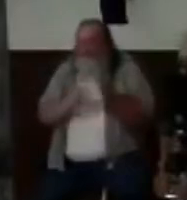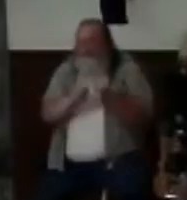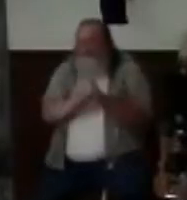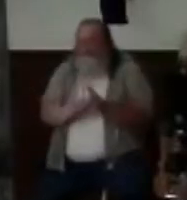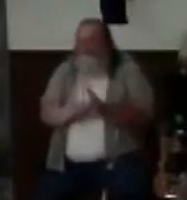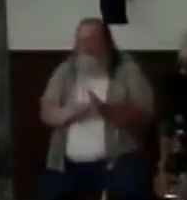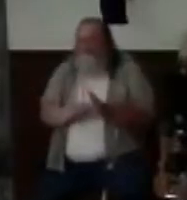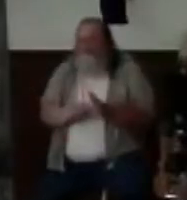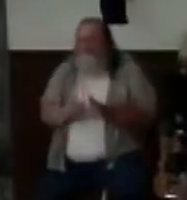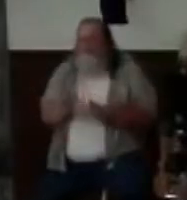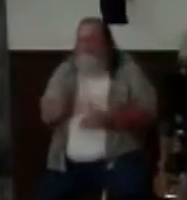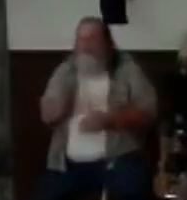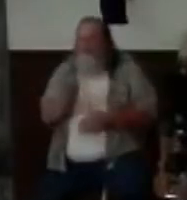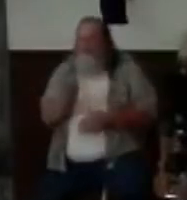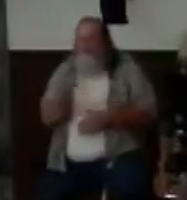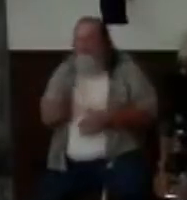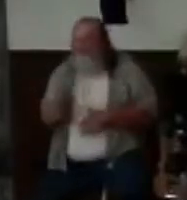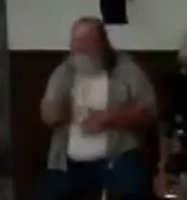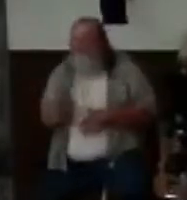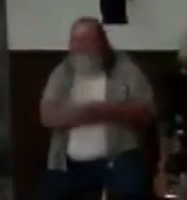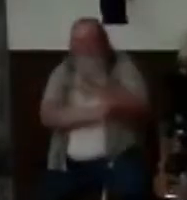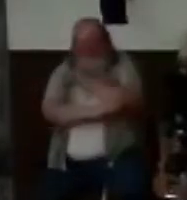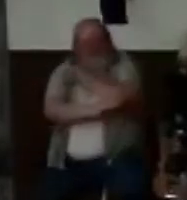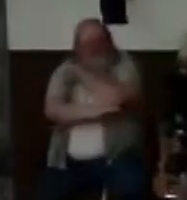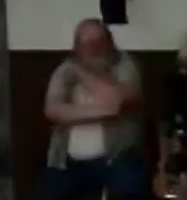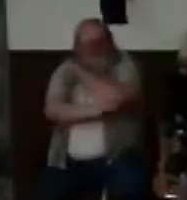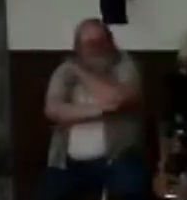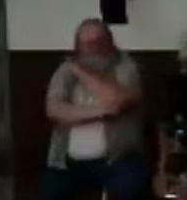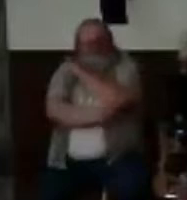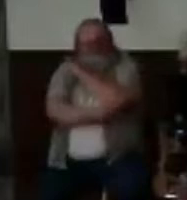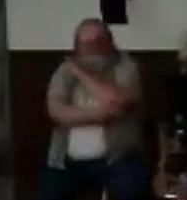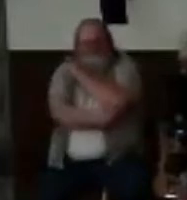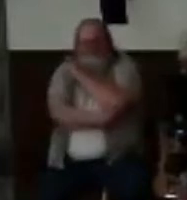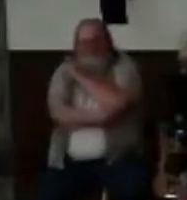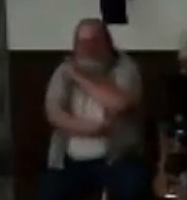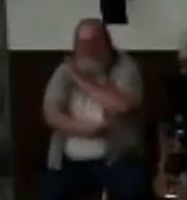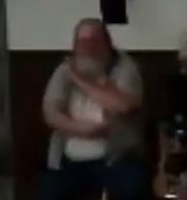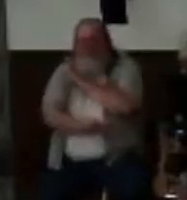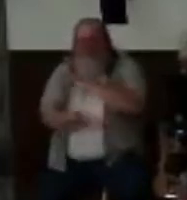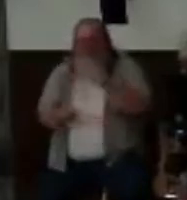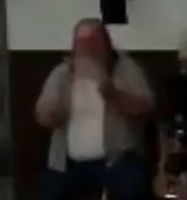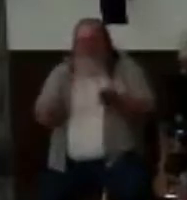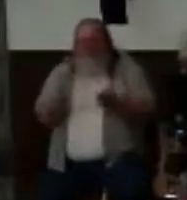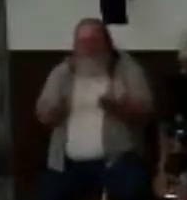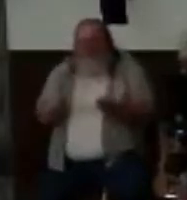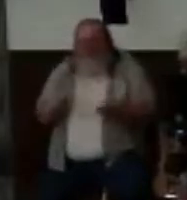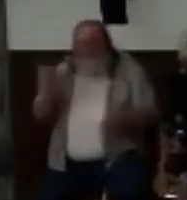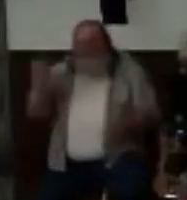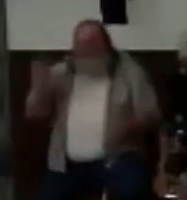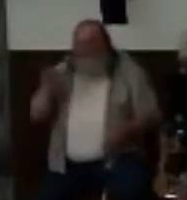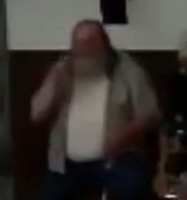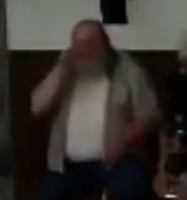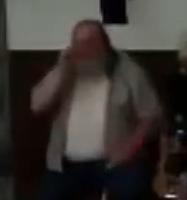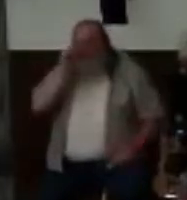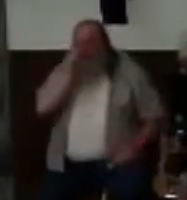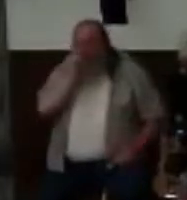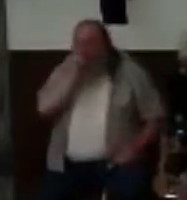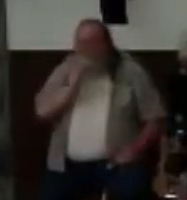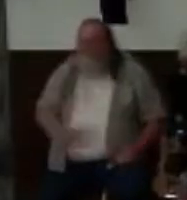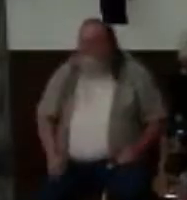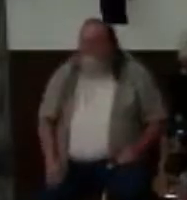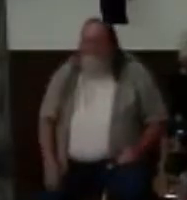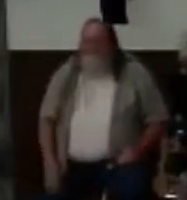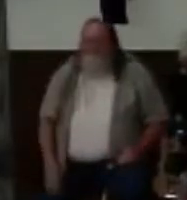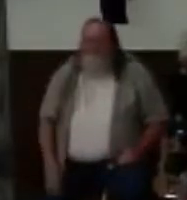October. So this is a fall festival of sorts. But the rituals that were and are